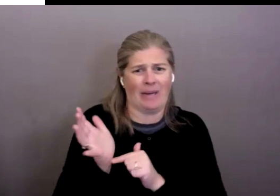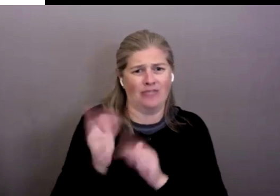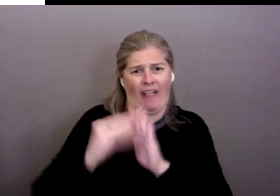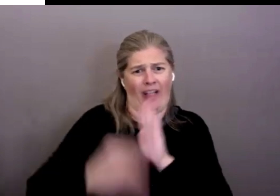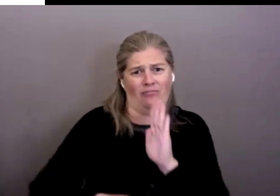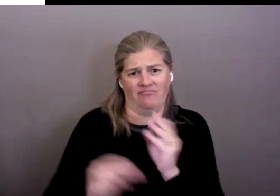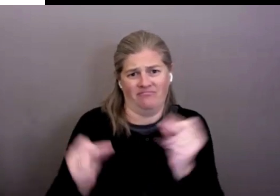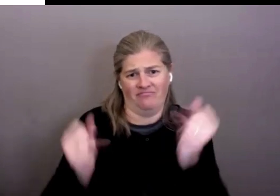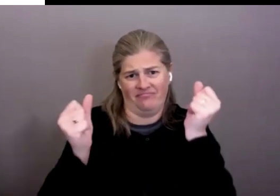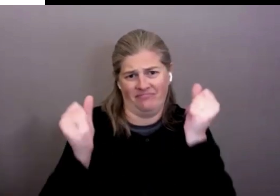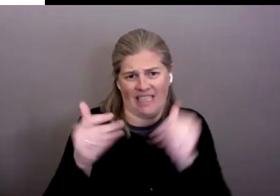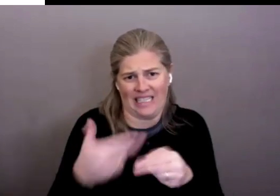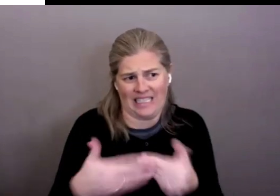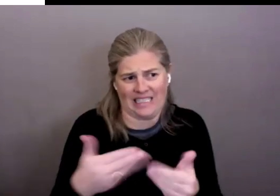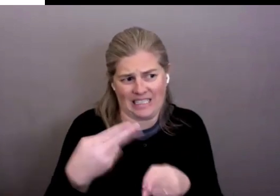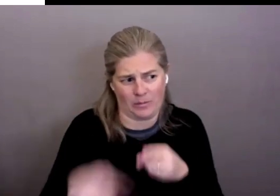slide.